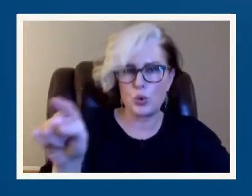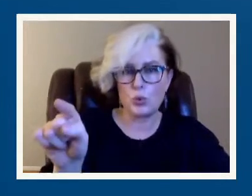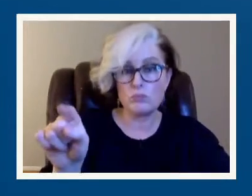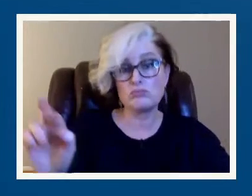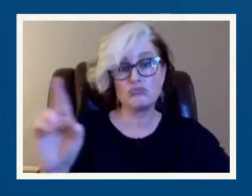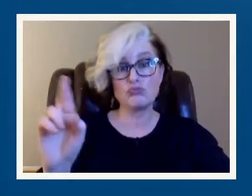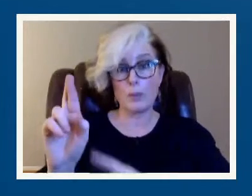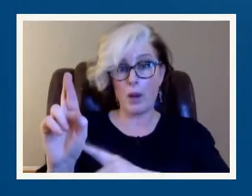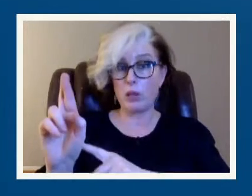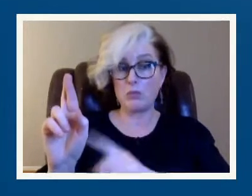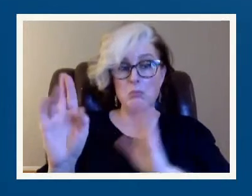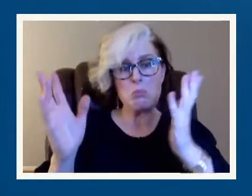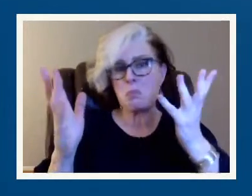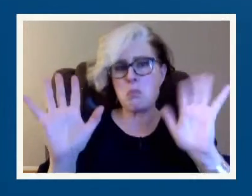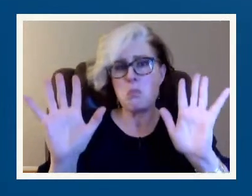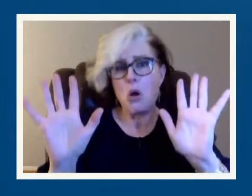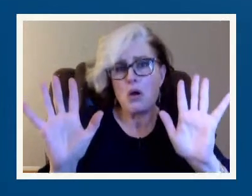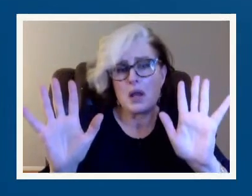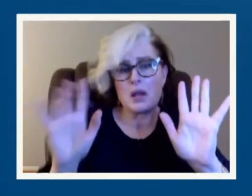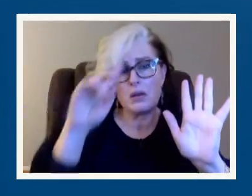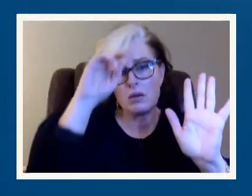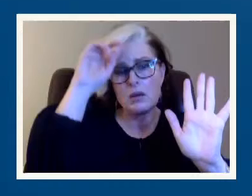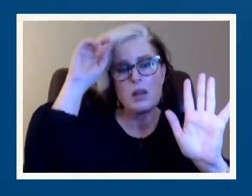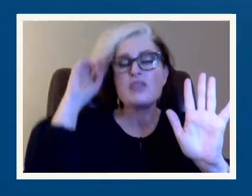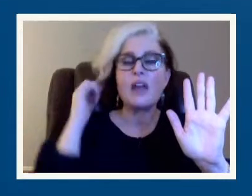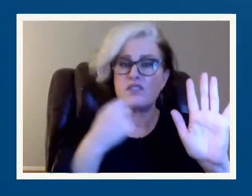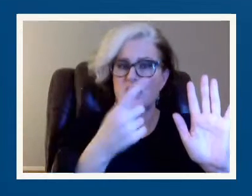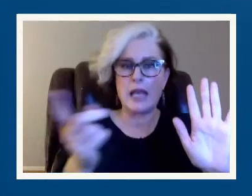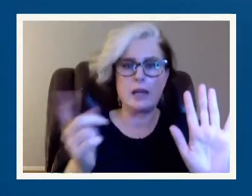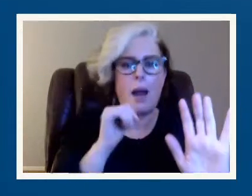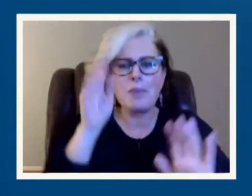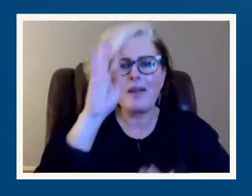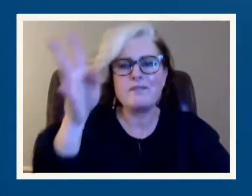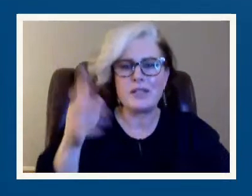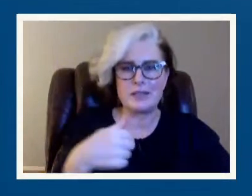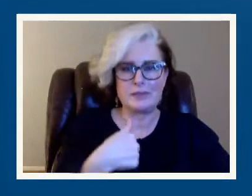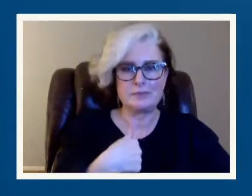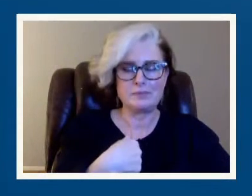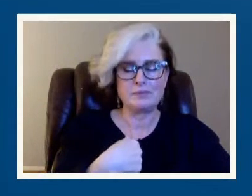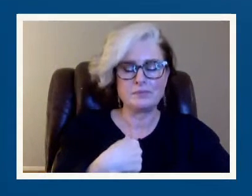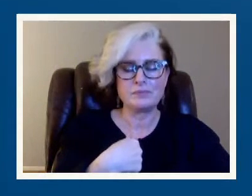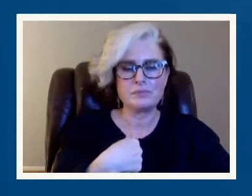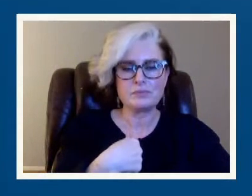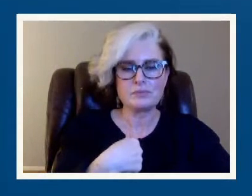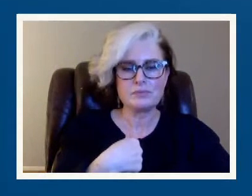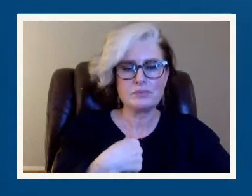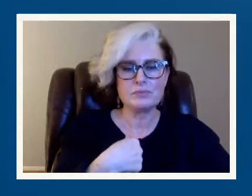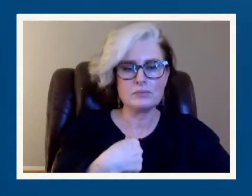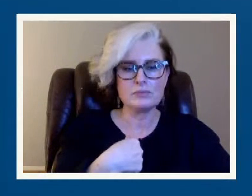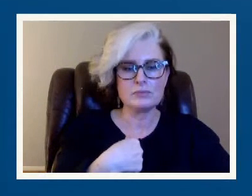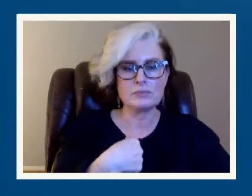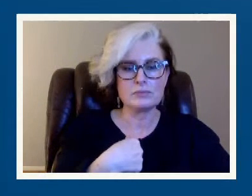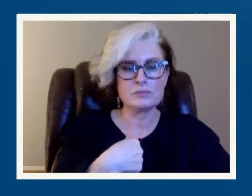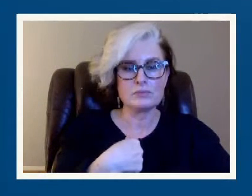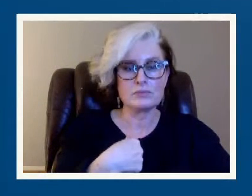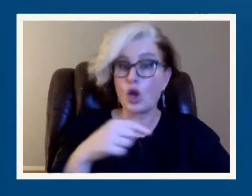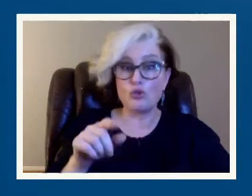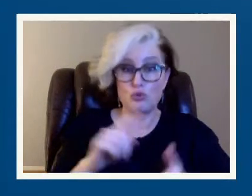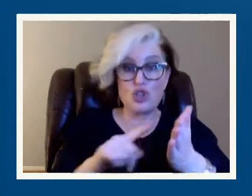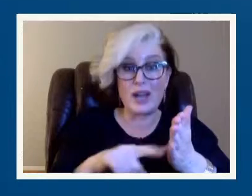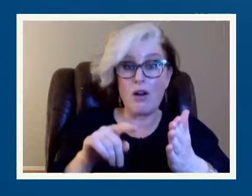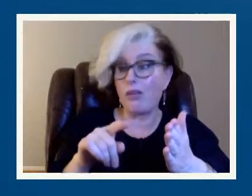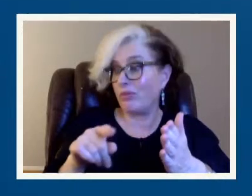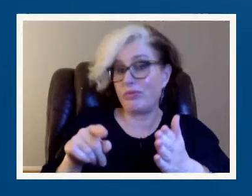Republicans, they've already promised. They've said it. I'm not making this up. They've said it. You can look it up.